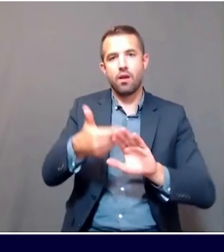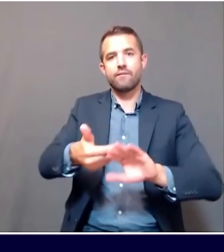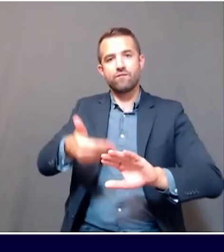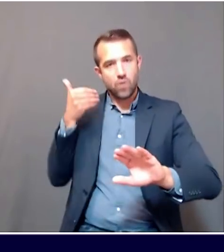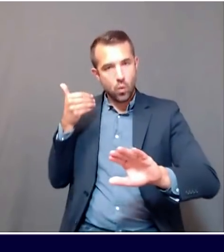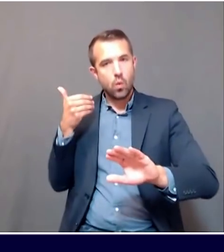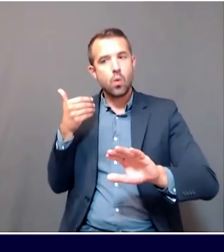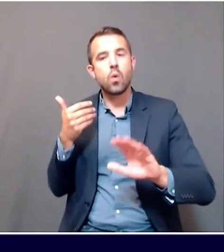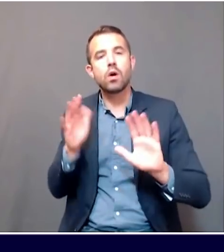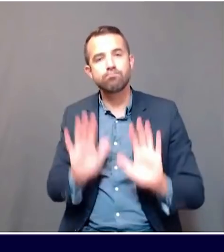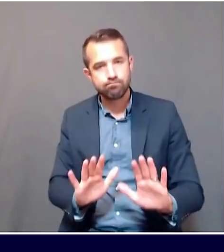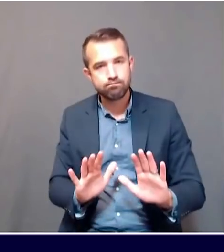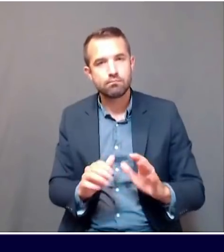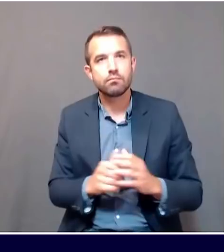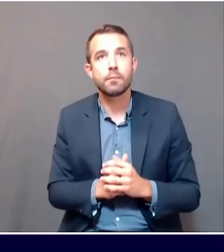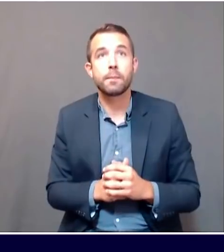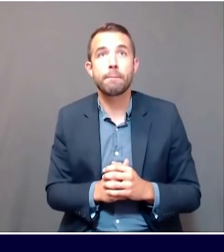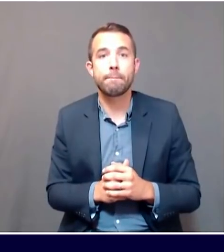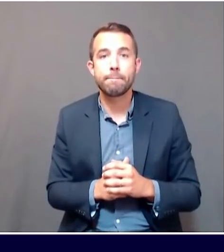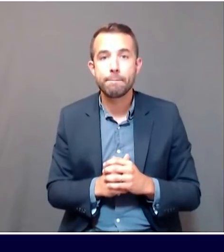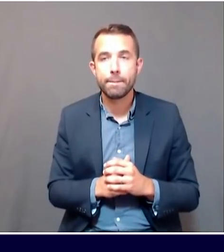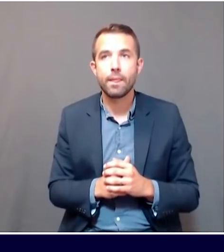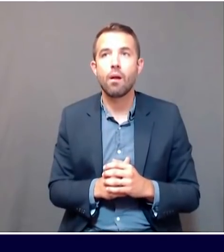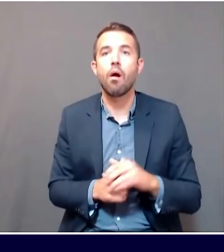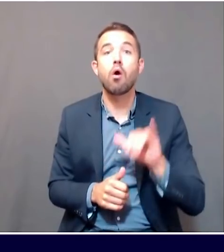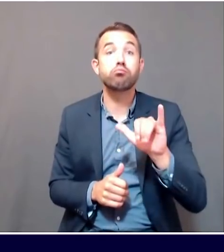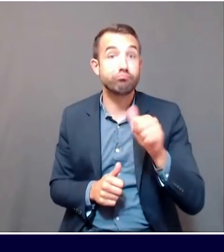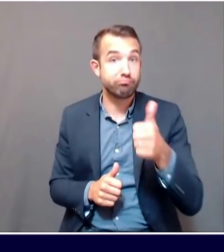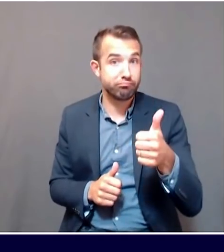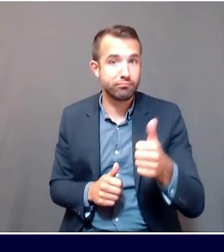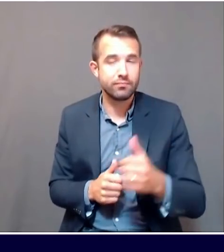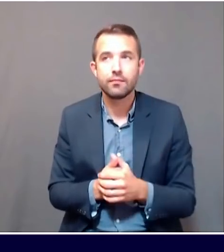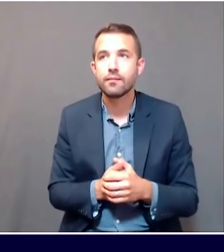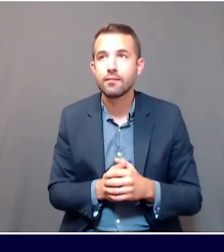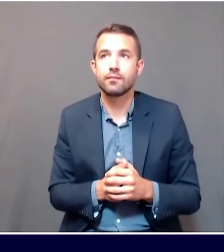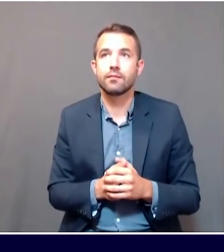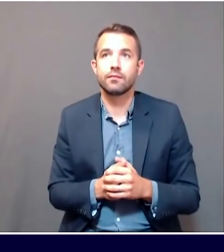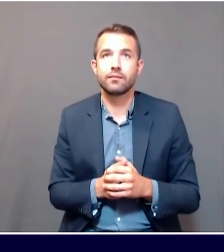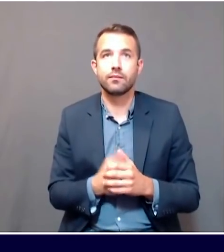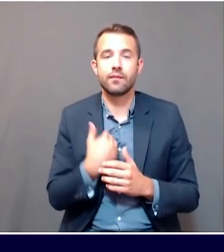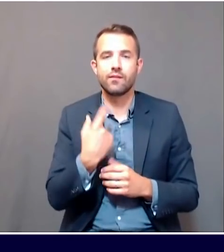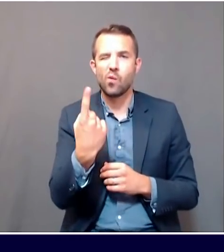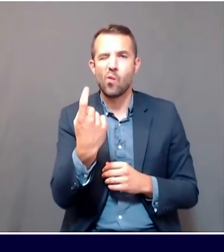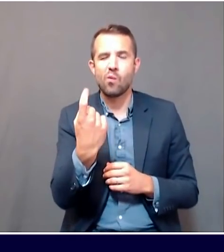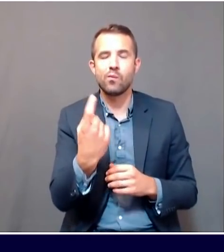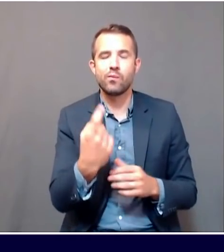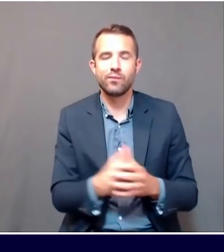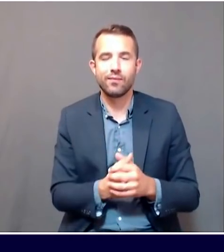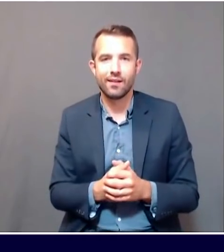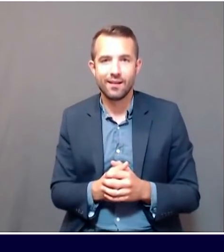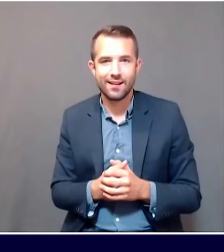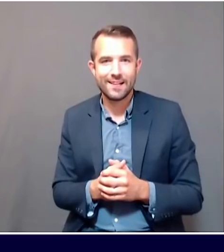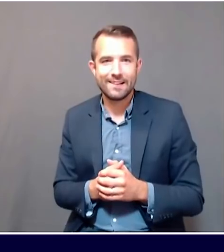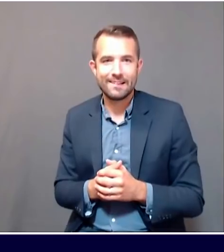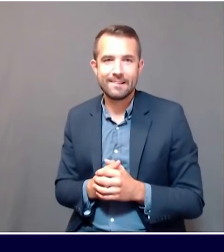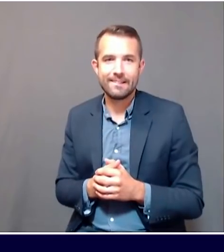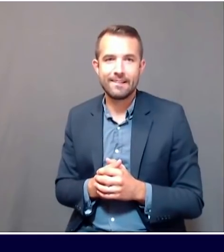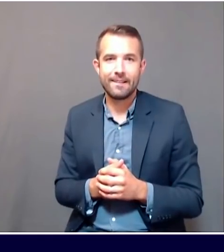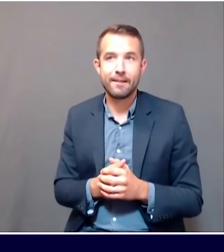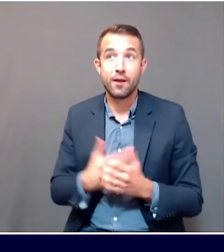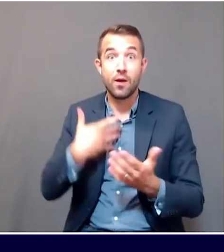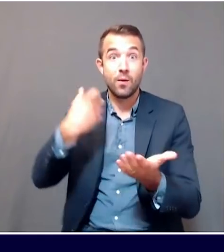protect privacy. Awesome. Okay. And then the related question is, has there been any discussion about breaking down